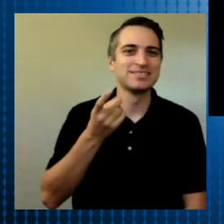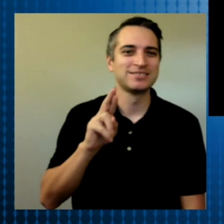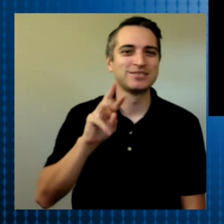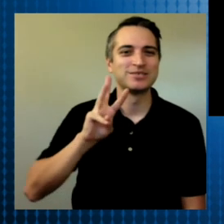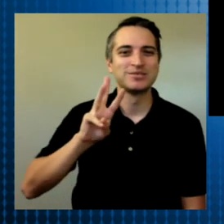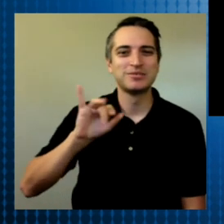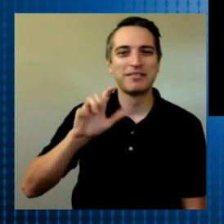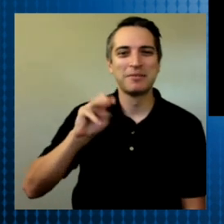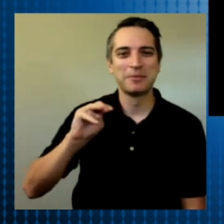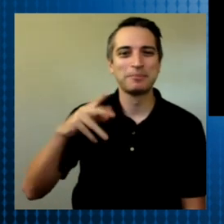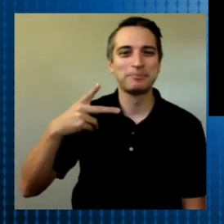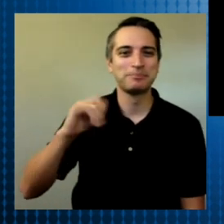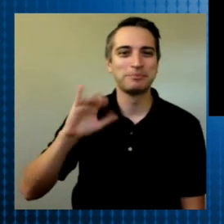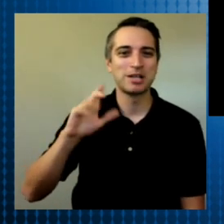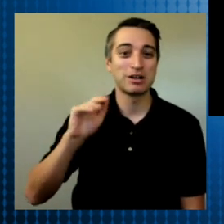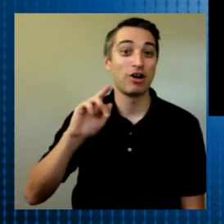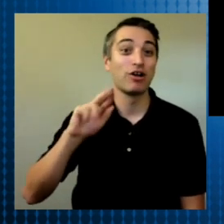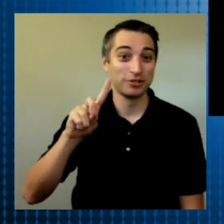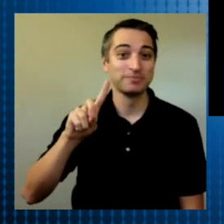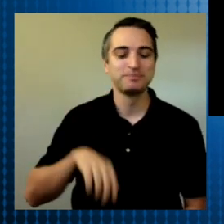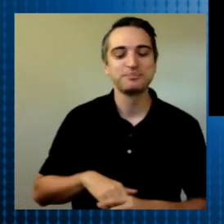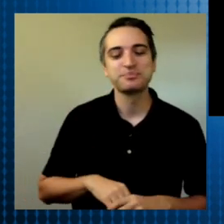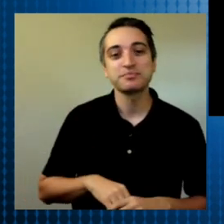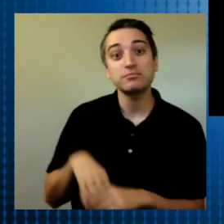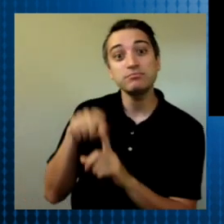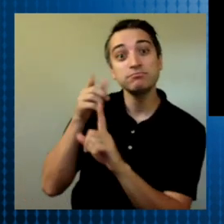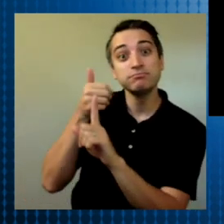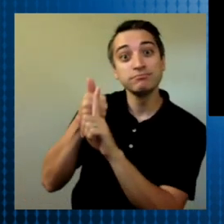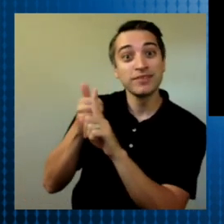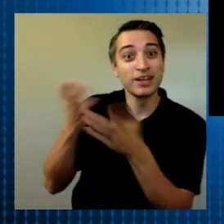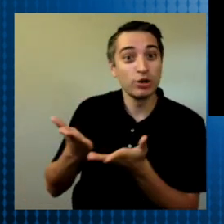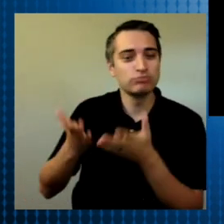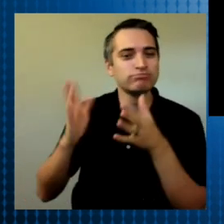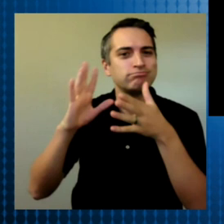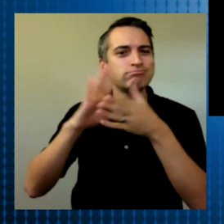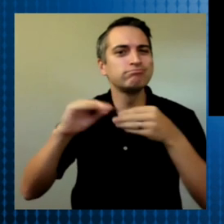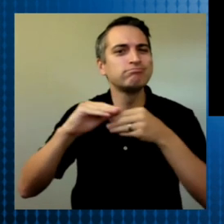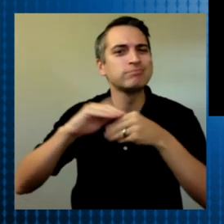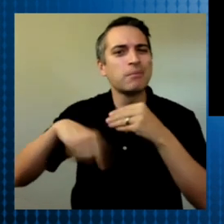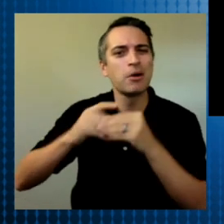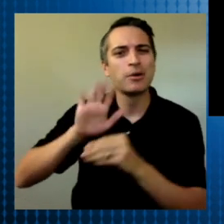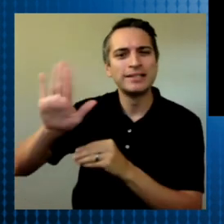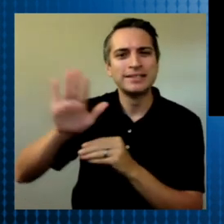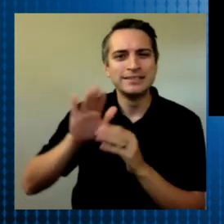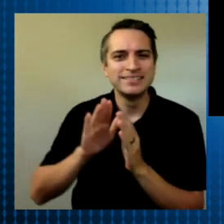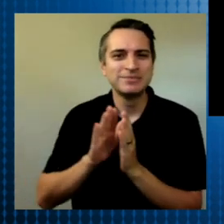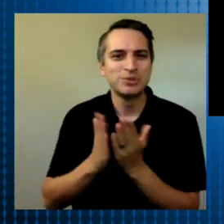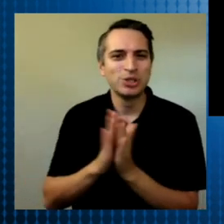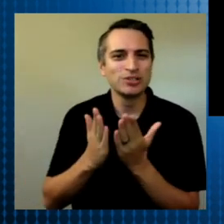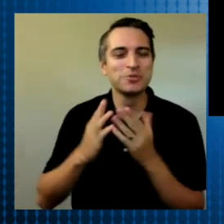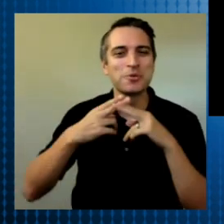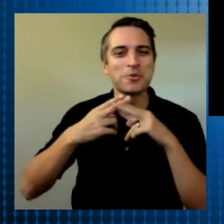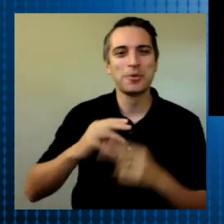Dr. Pickard is here today to discuss his book and lessons from his book, Millionaire Moves,